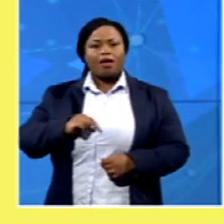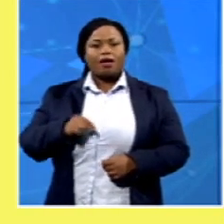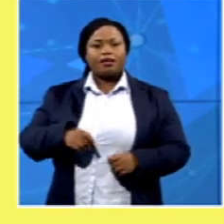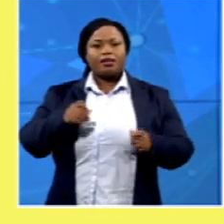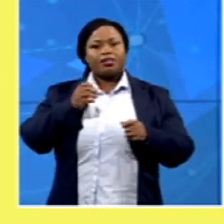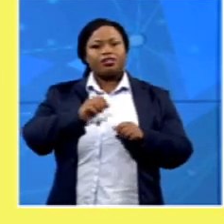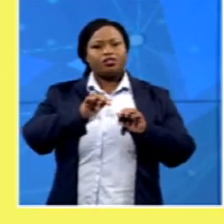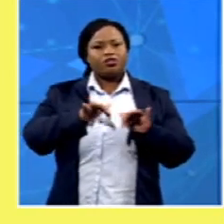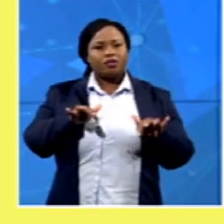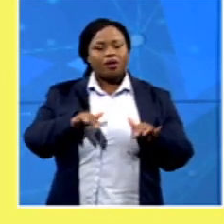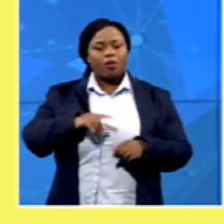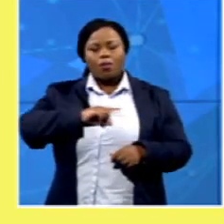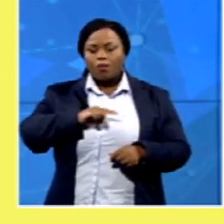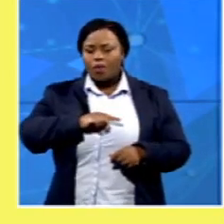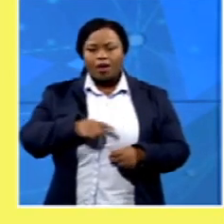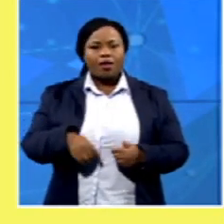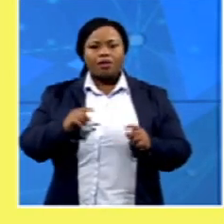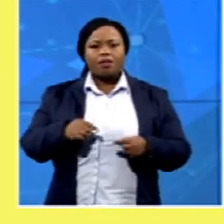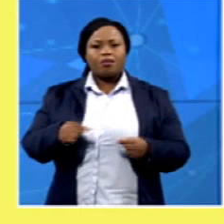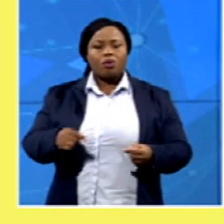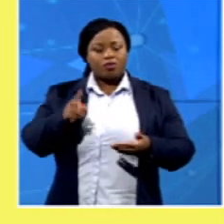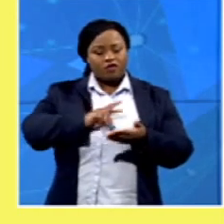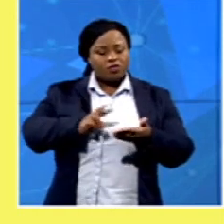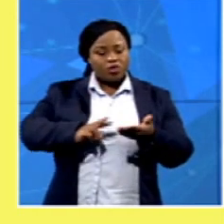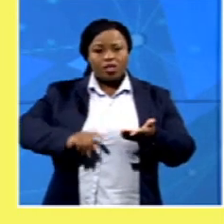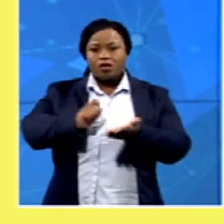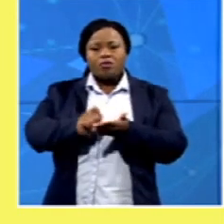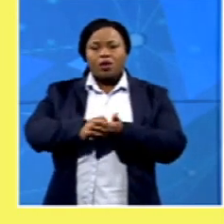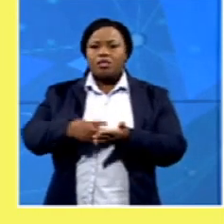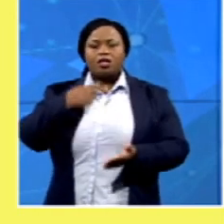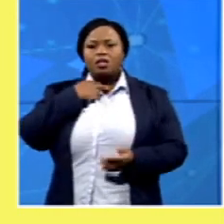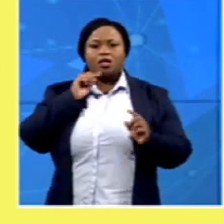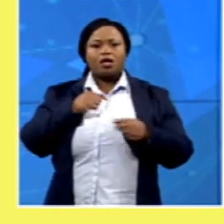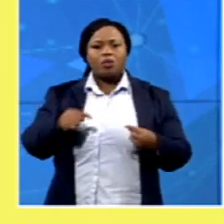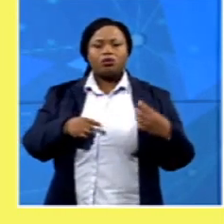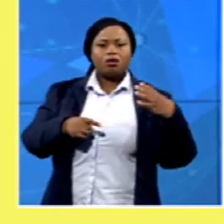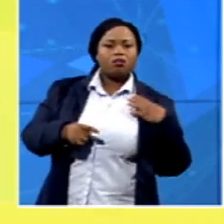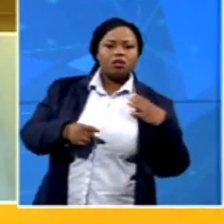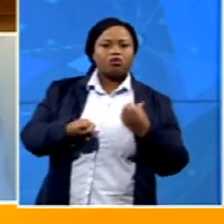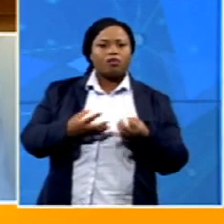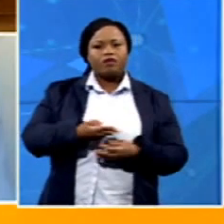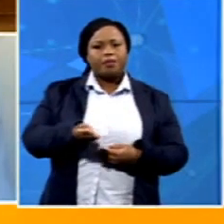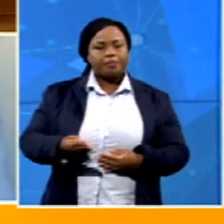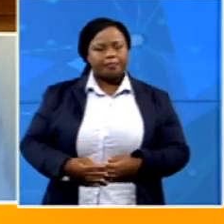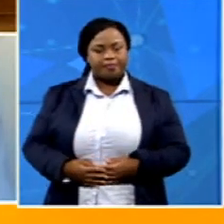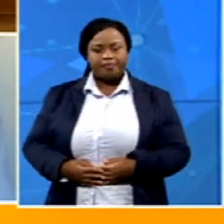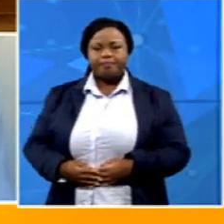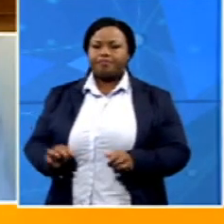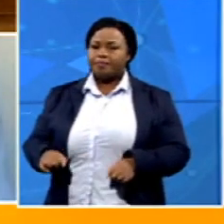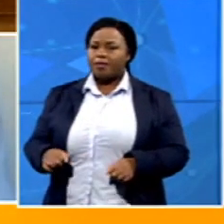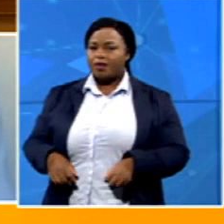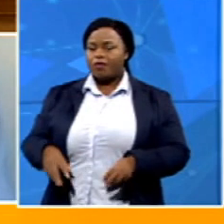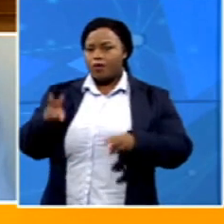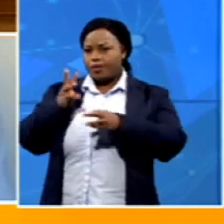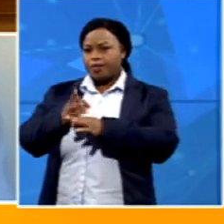are battling to cope with the amount of reading and writing. And speaking of parents and how they should be taking care of